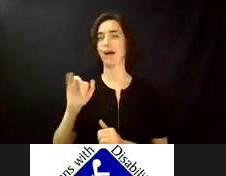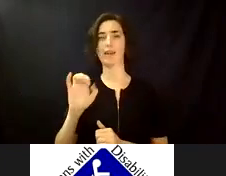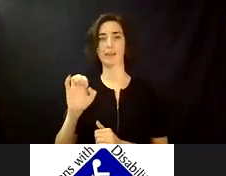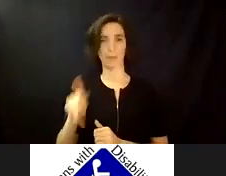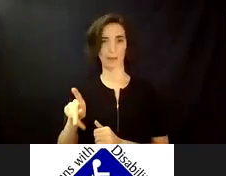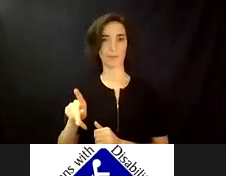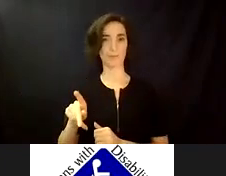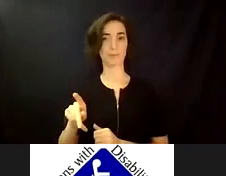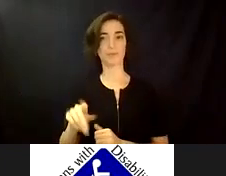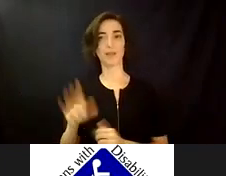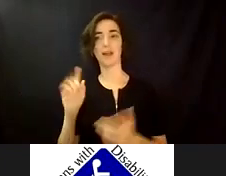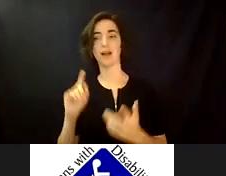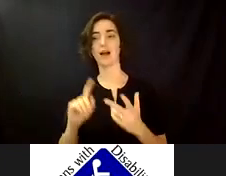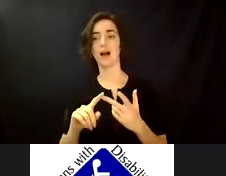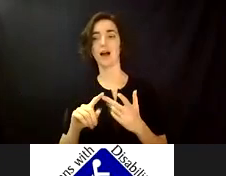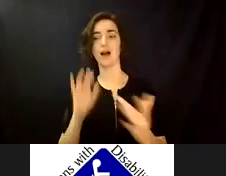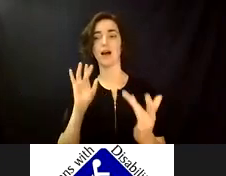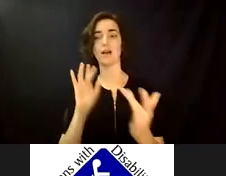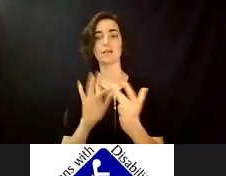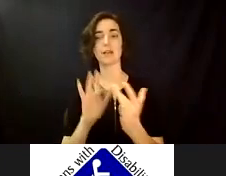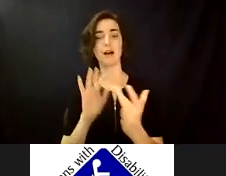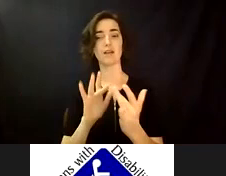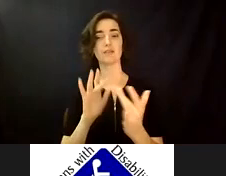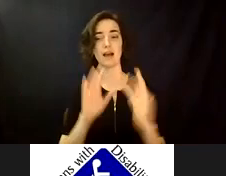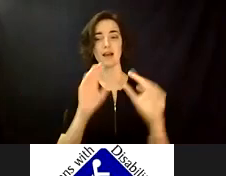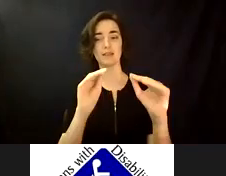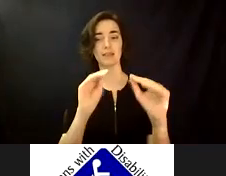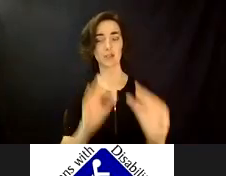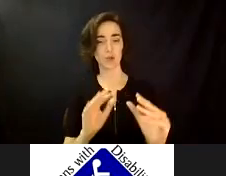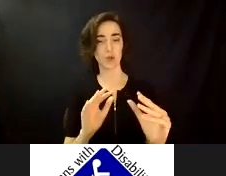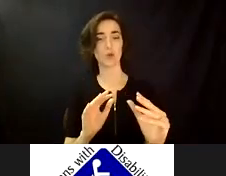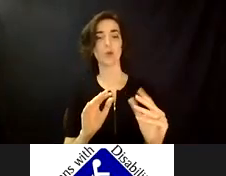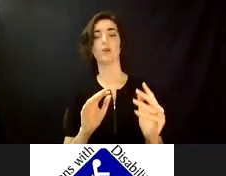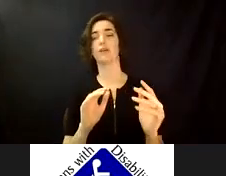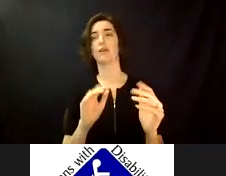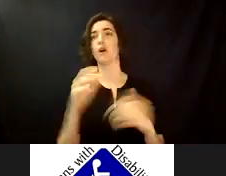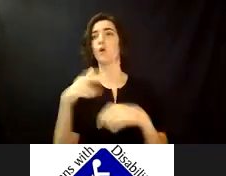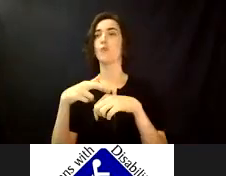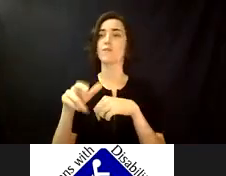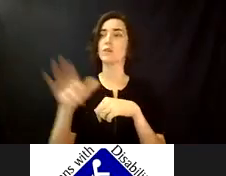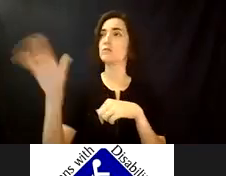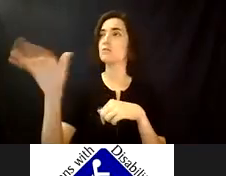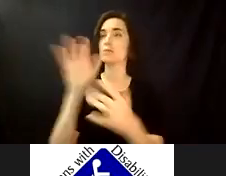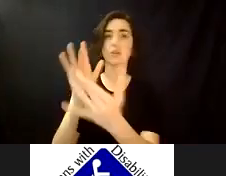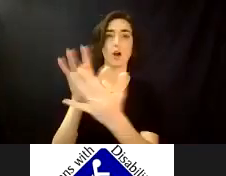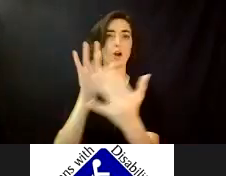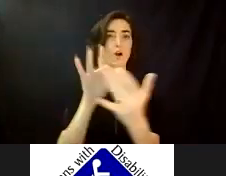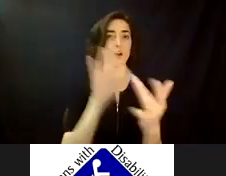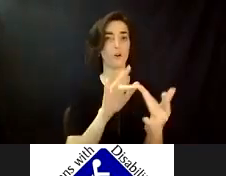through contacting teachers and references. That's a